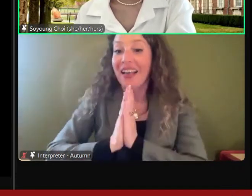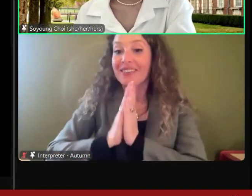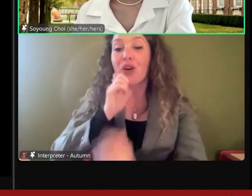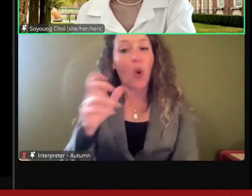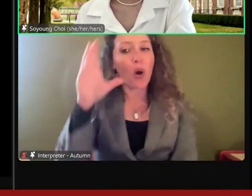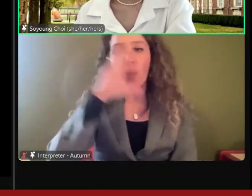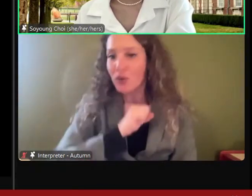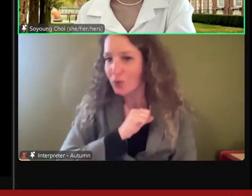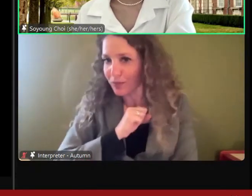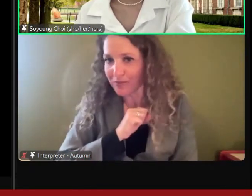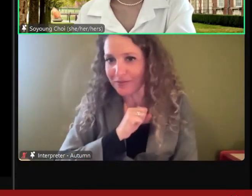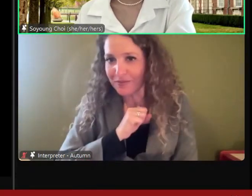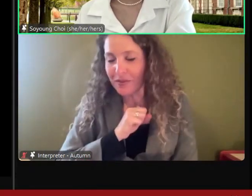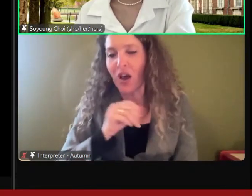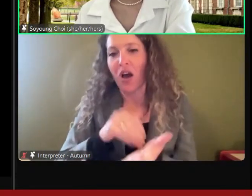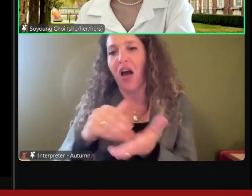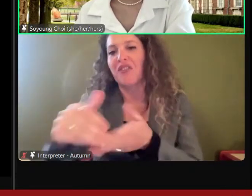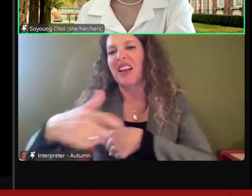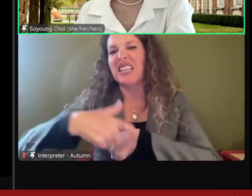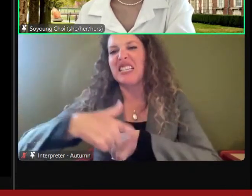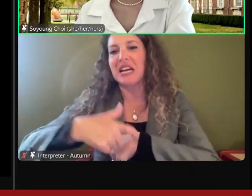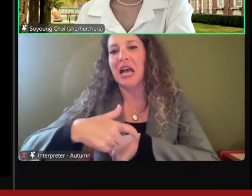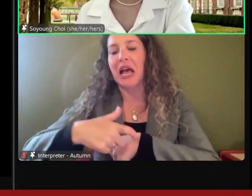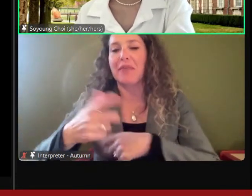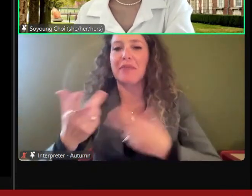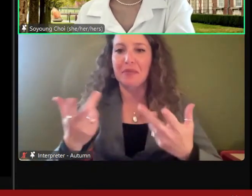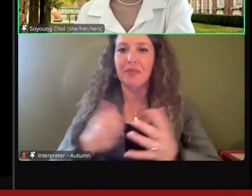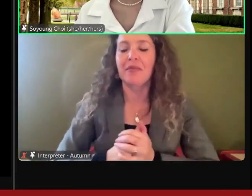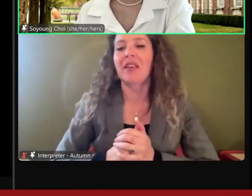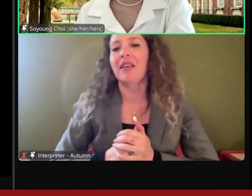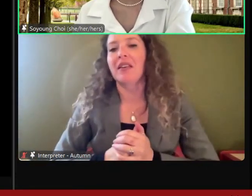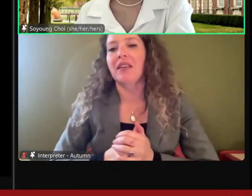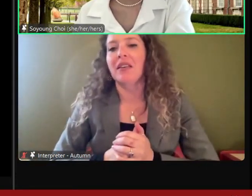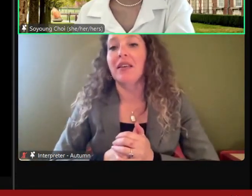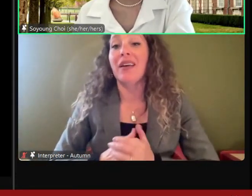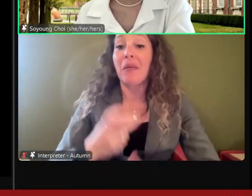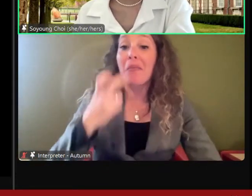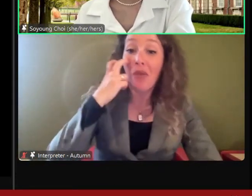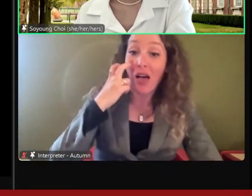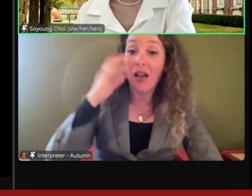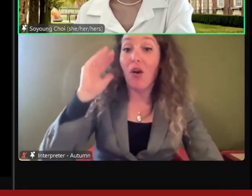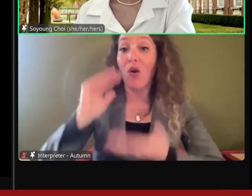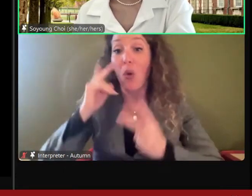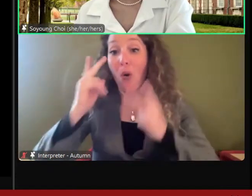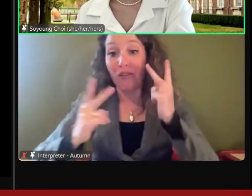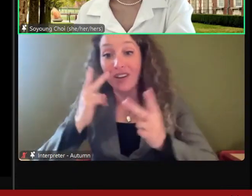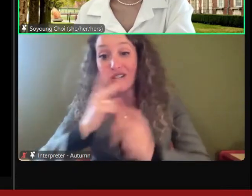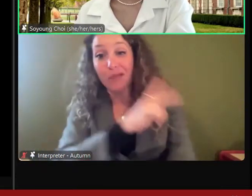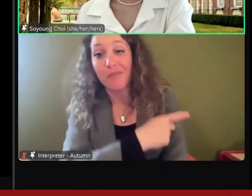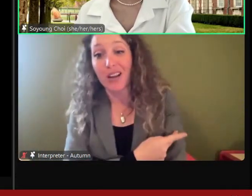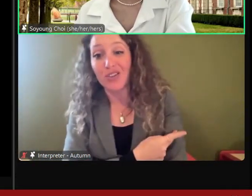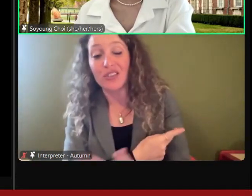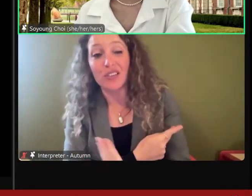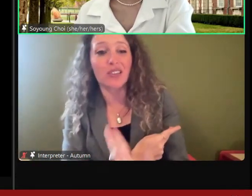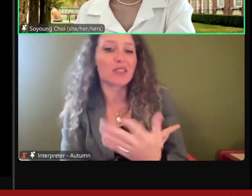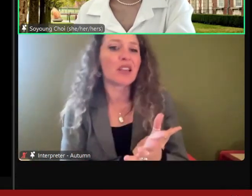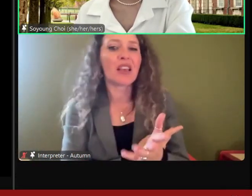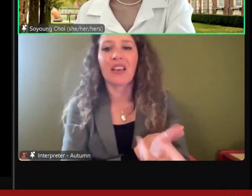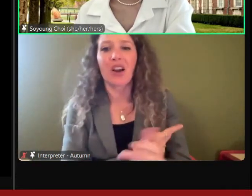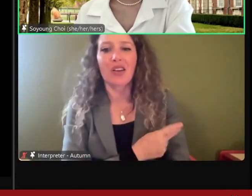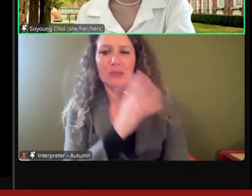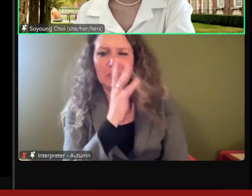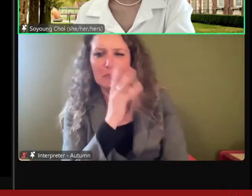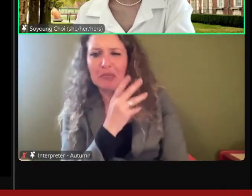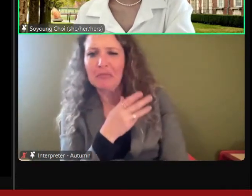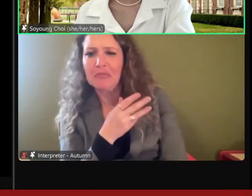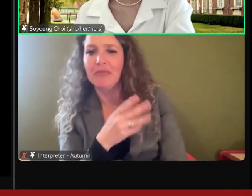healthcare providers unintentionally bypass blind or low vision patients, addressing their caregiver